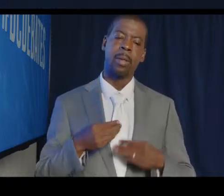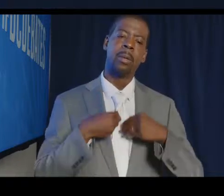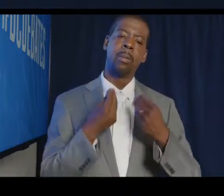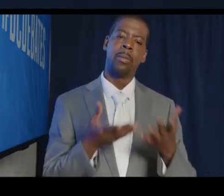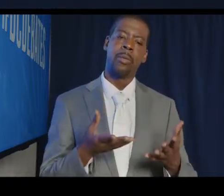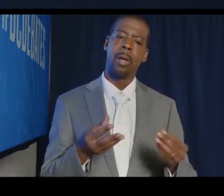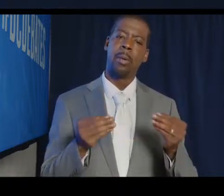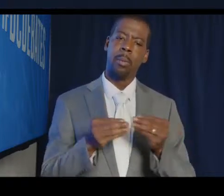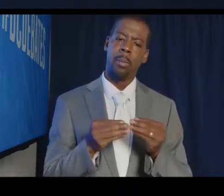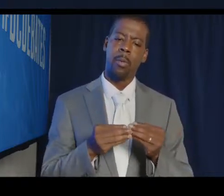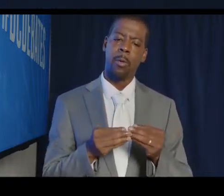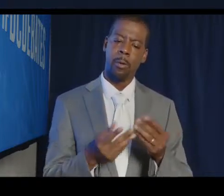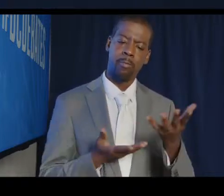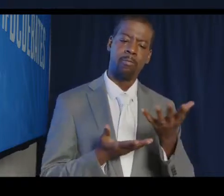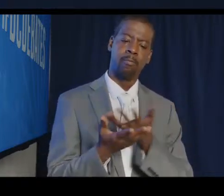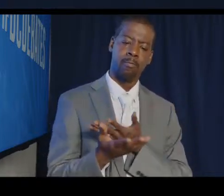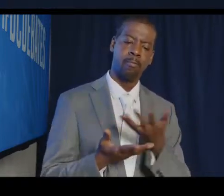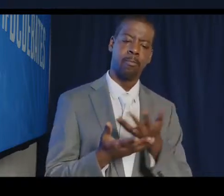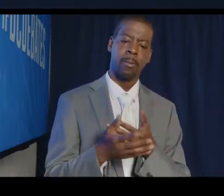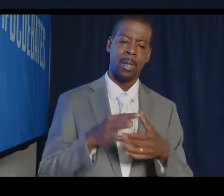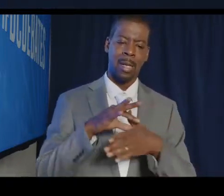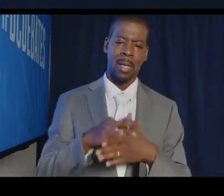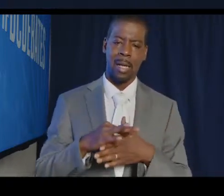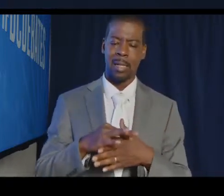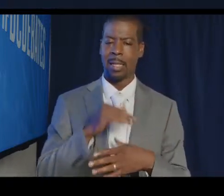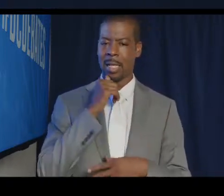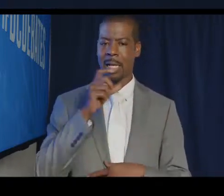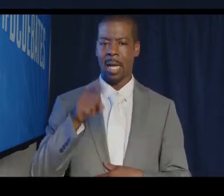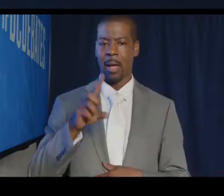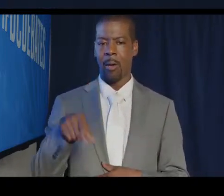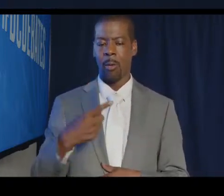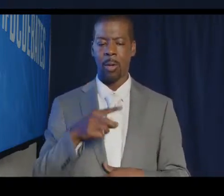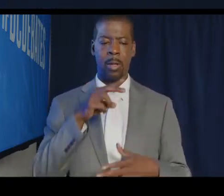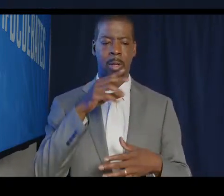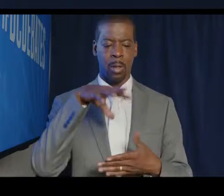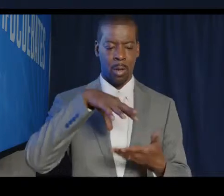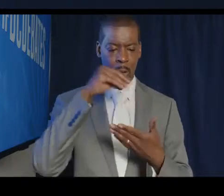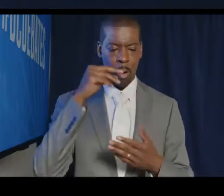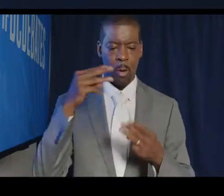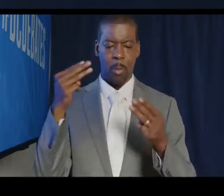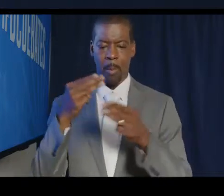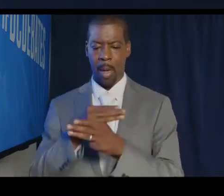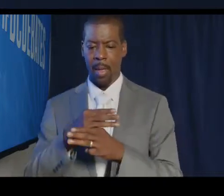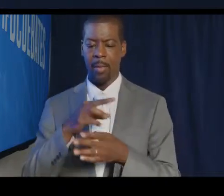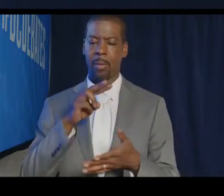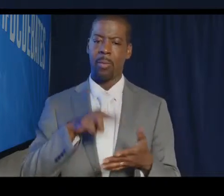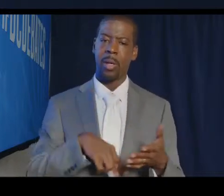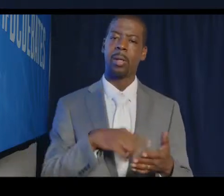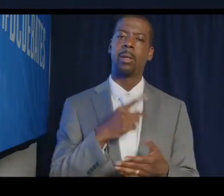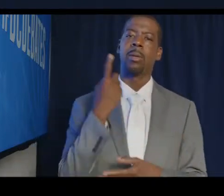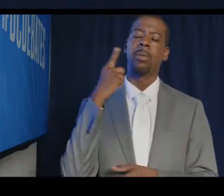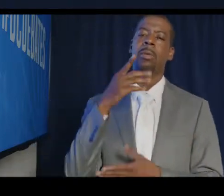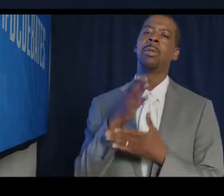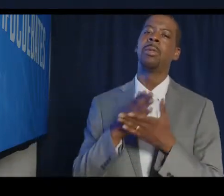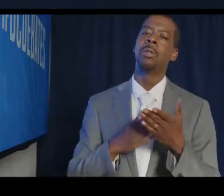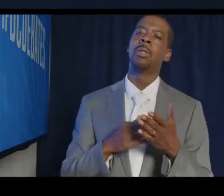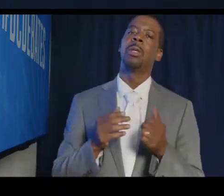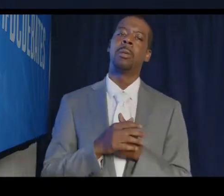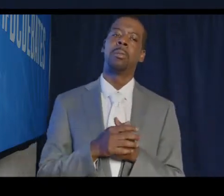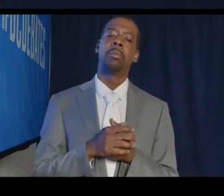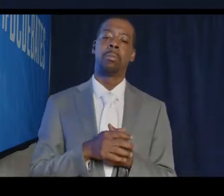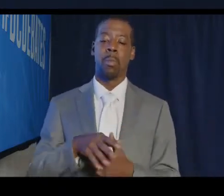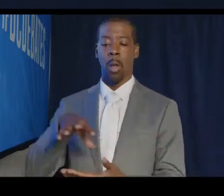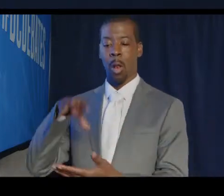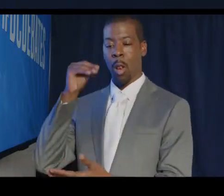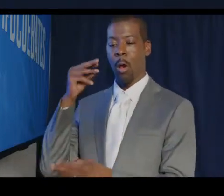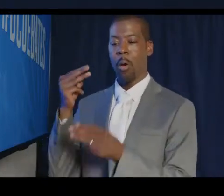engaging content to bring young people in. You don't only have to learn math and reading from math class and reading class. For some kids, they might learn math